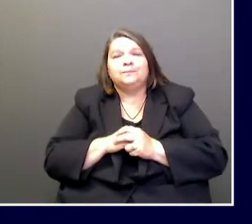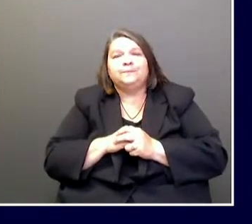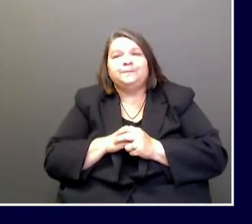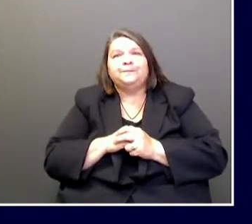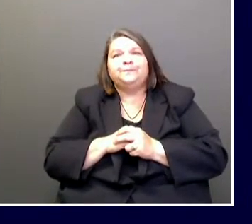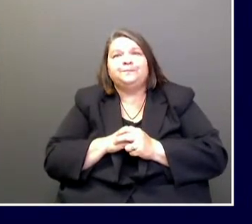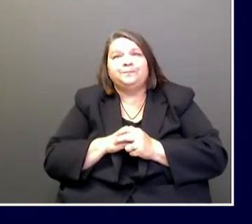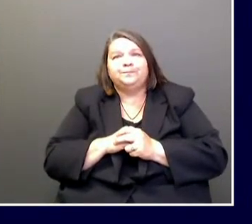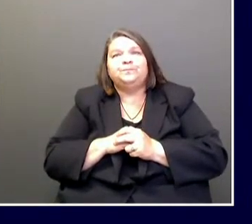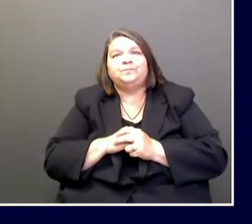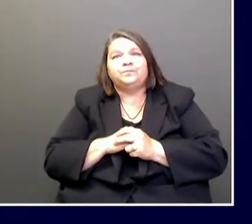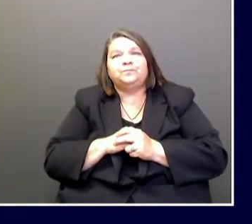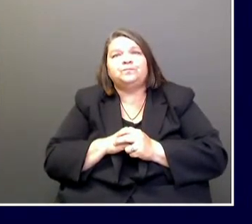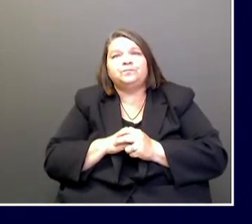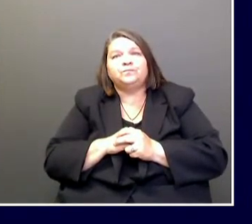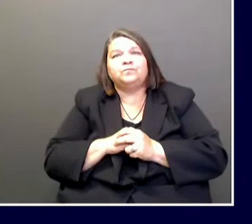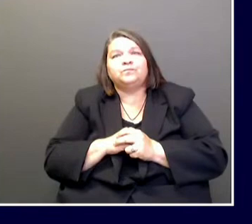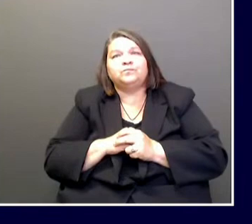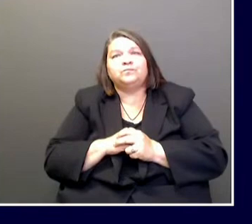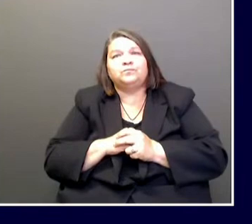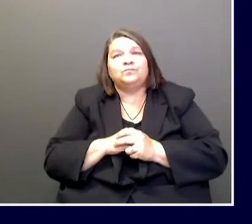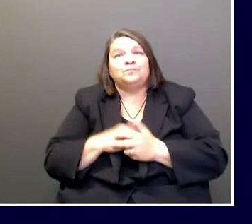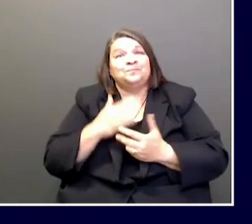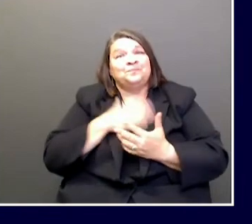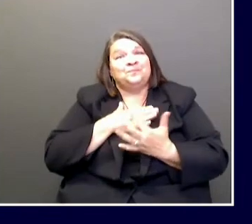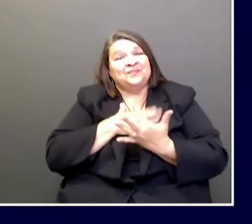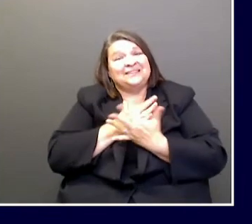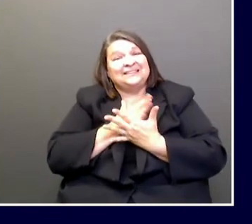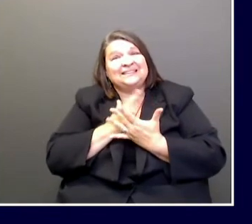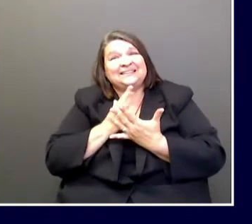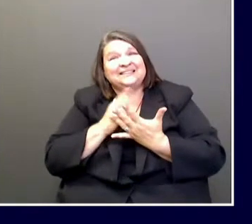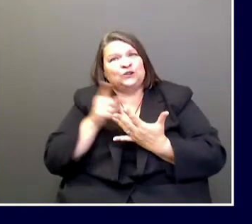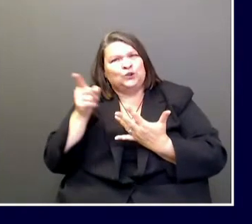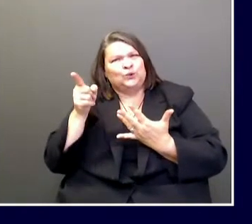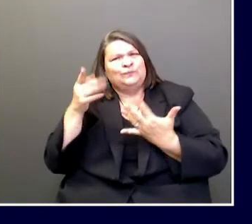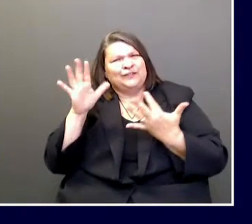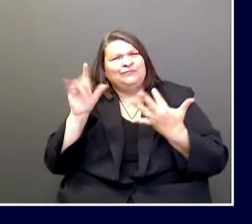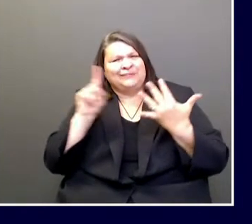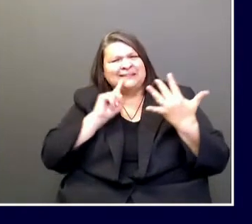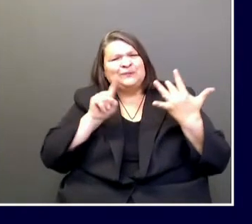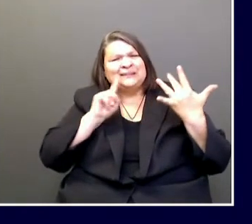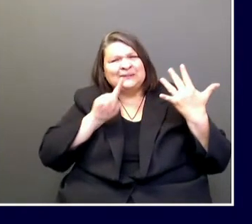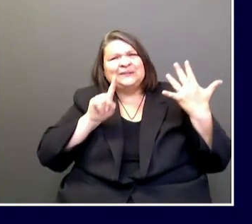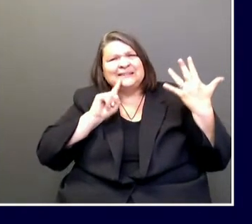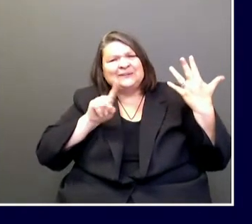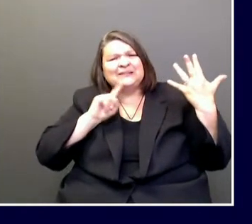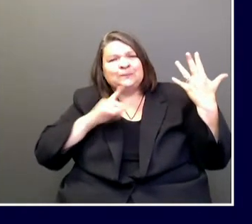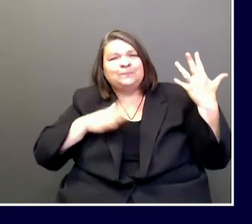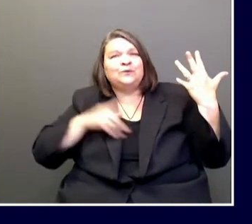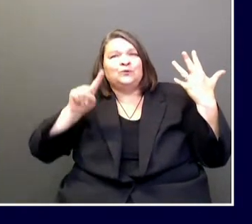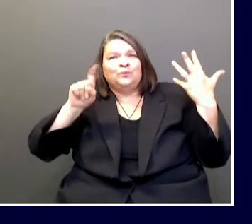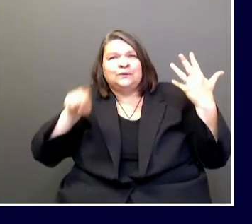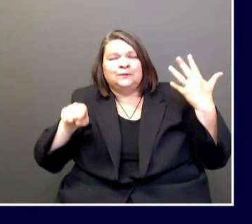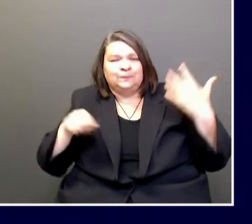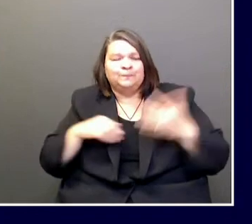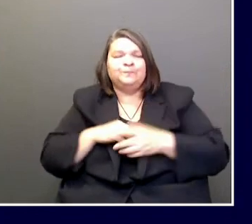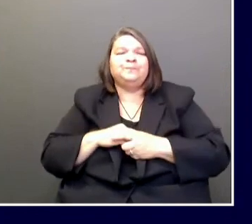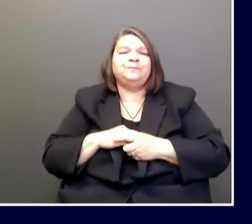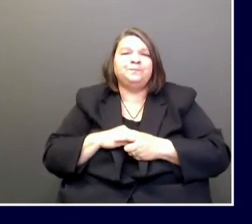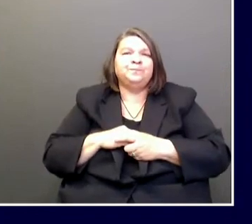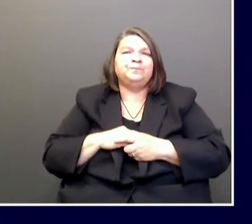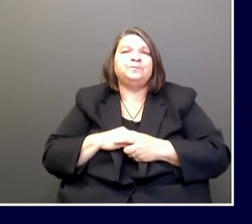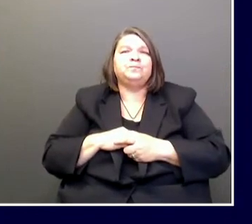take your questions, so I got to scramble, but I've got some. I think I have one for each of you. The first question for you, Dr. Shah, has to do